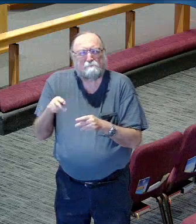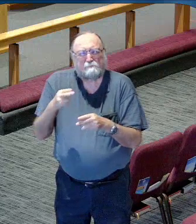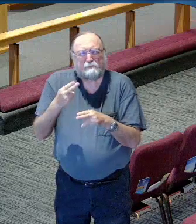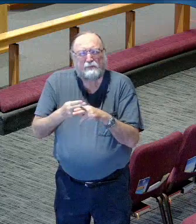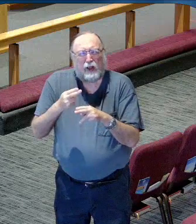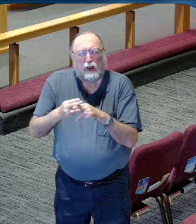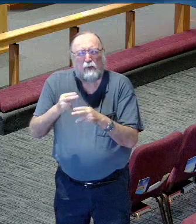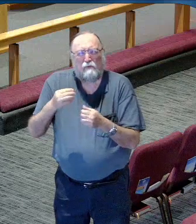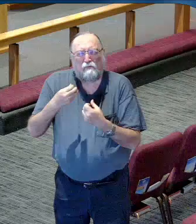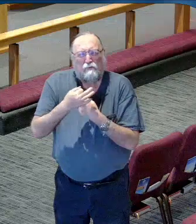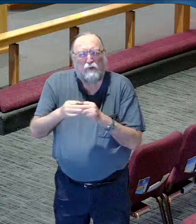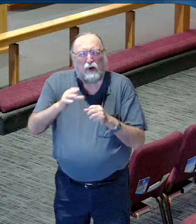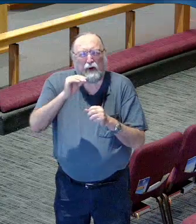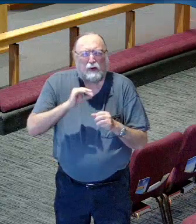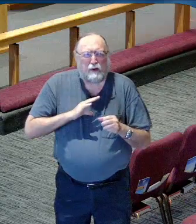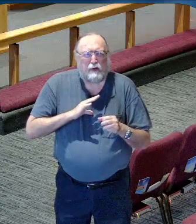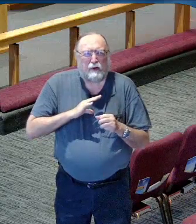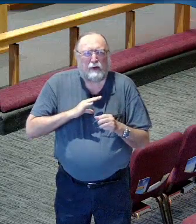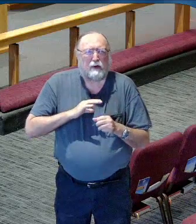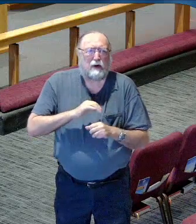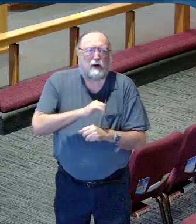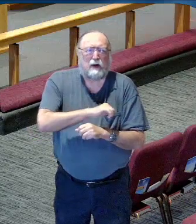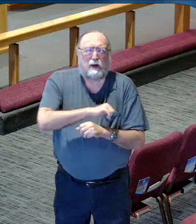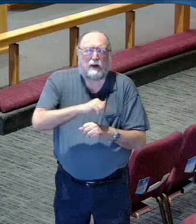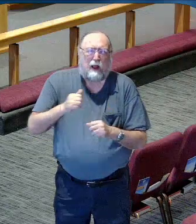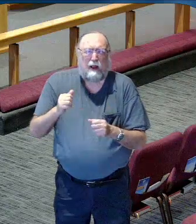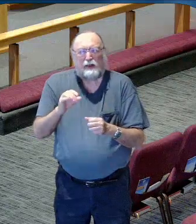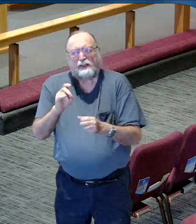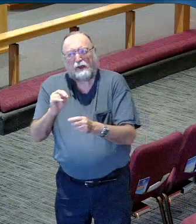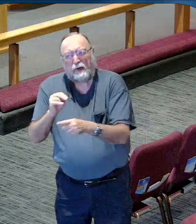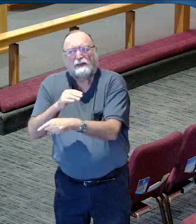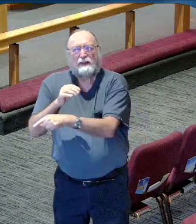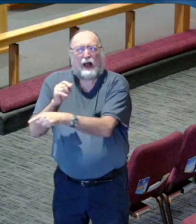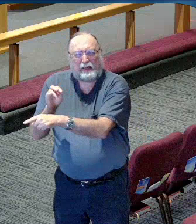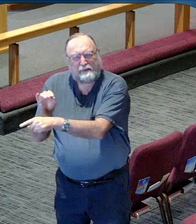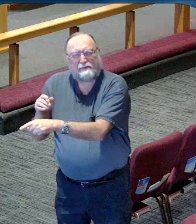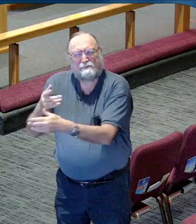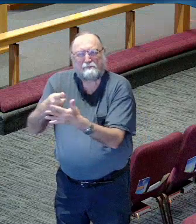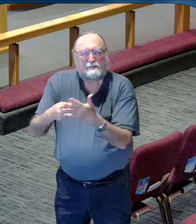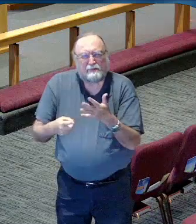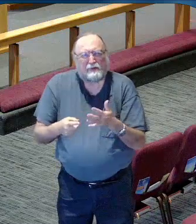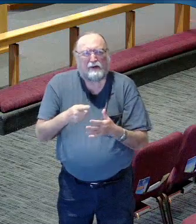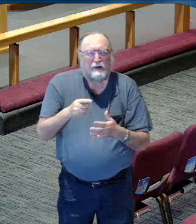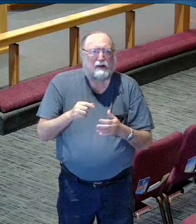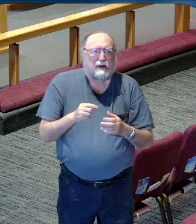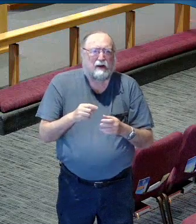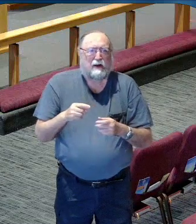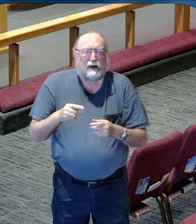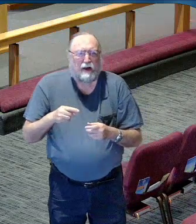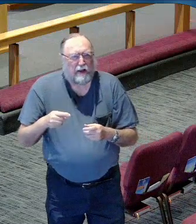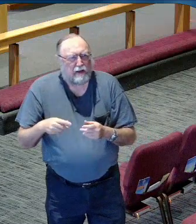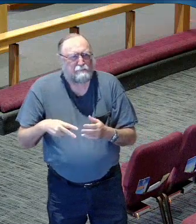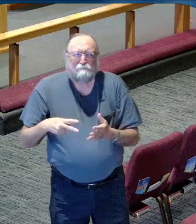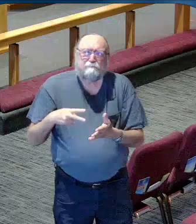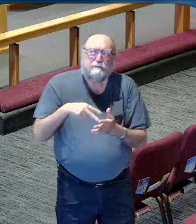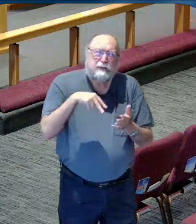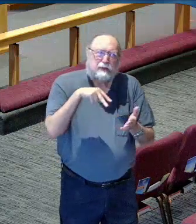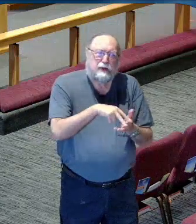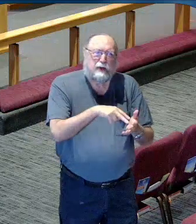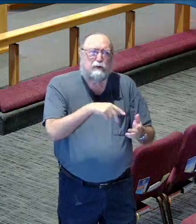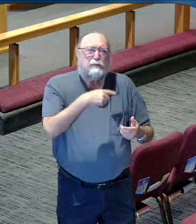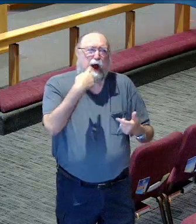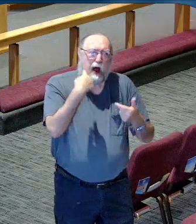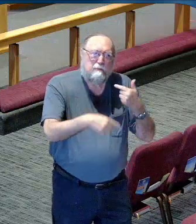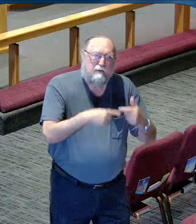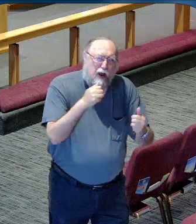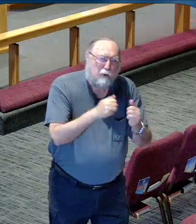called, and of the Cyrenians and the Alexandrians, and those from Cilicia and Asia, rose up and disputed